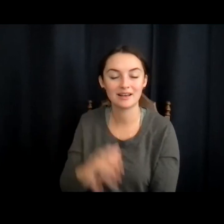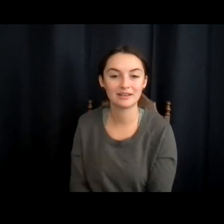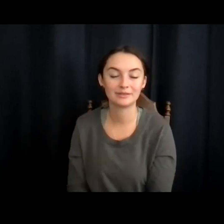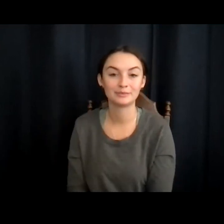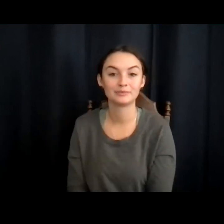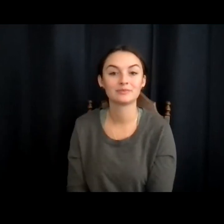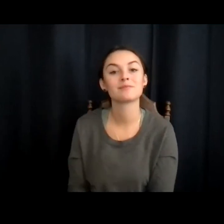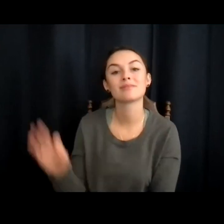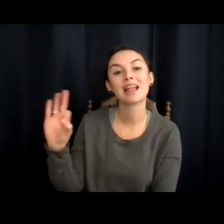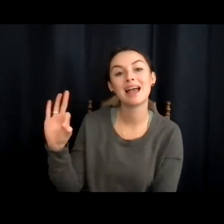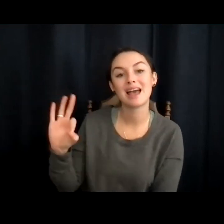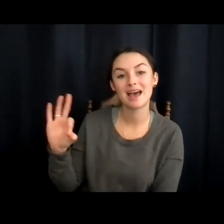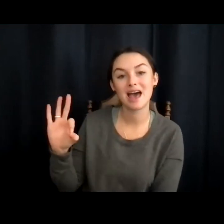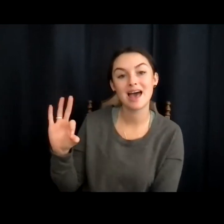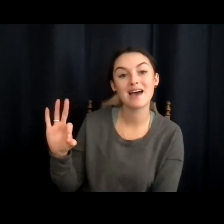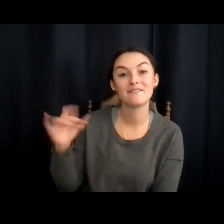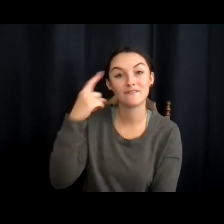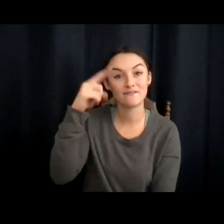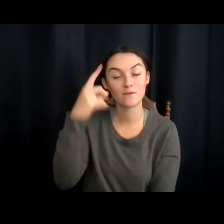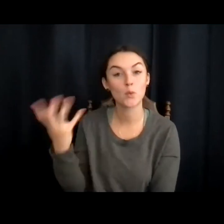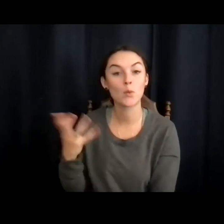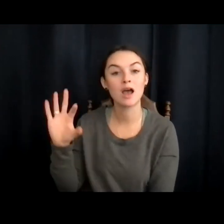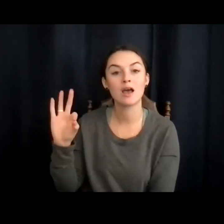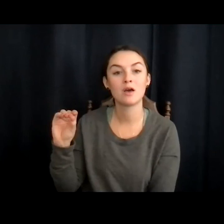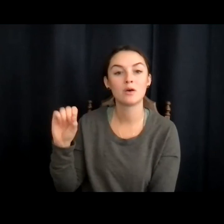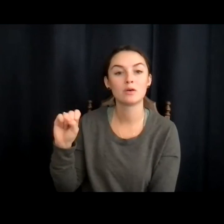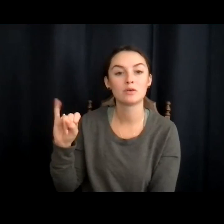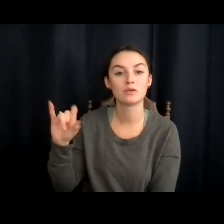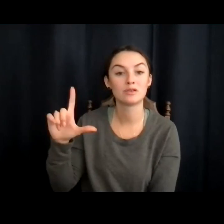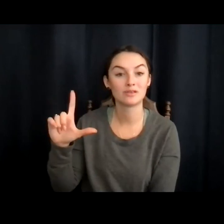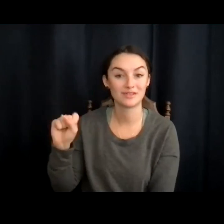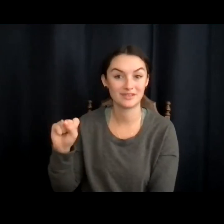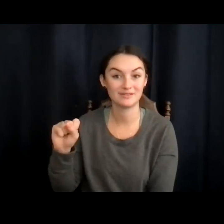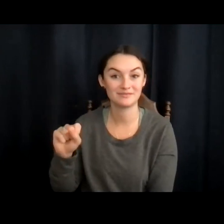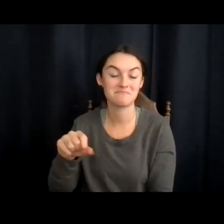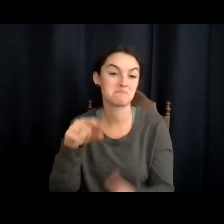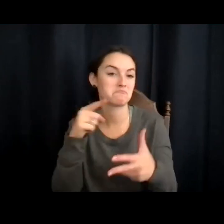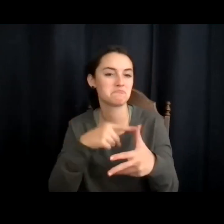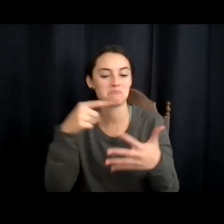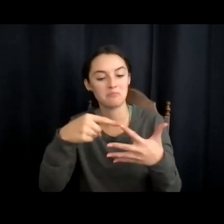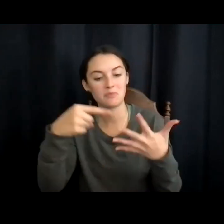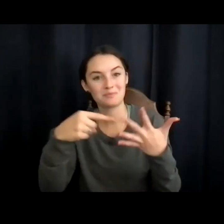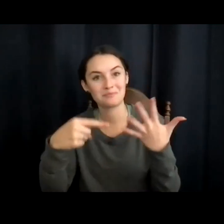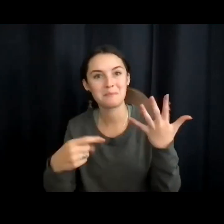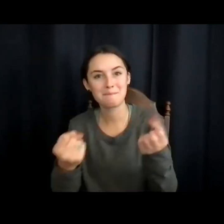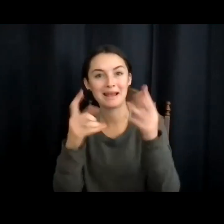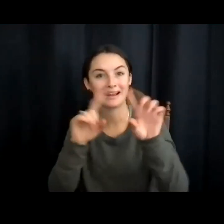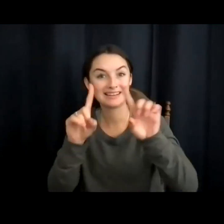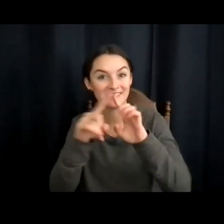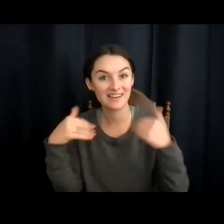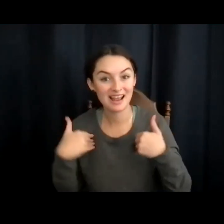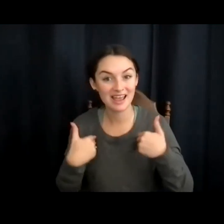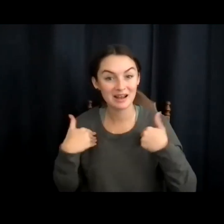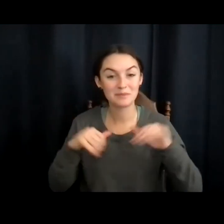F is for fossils. Find them near John Day. Camels, sloths, and saber-tooth, their prints are